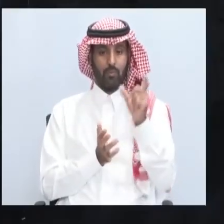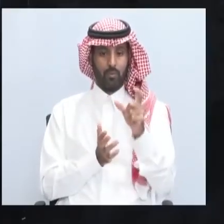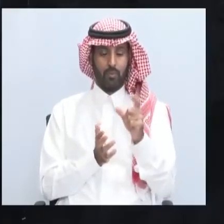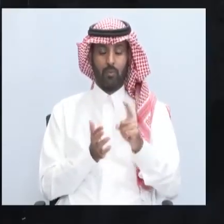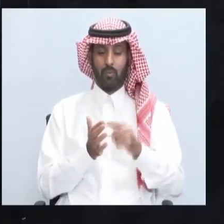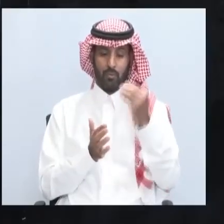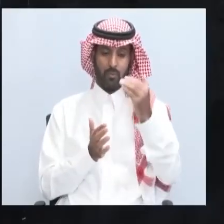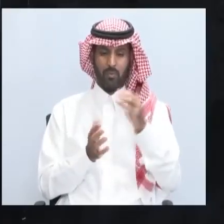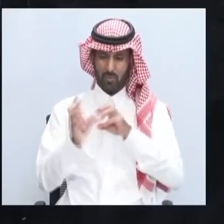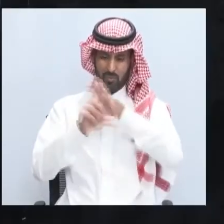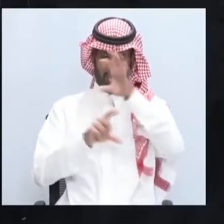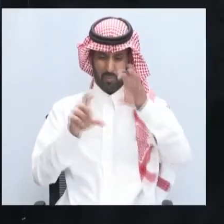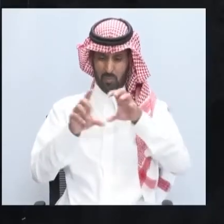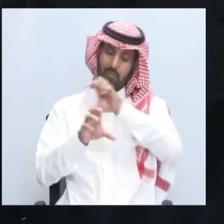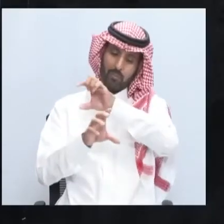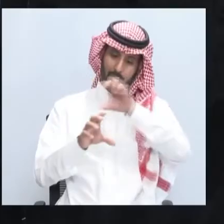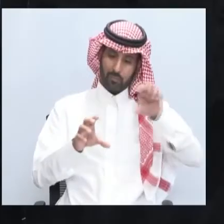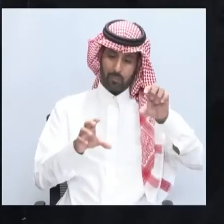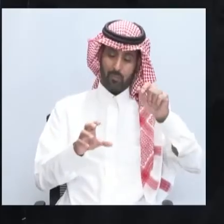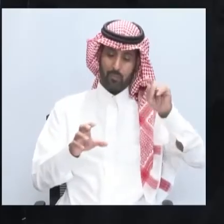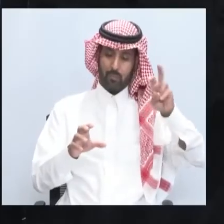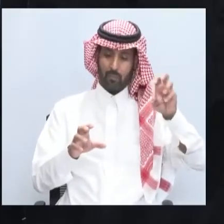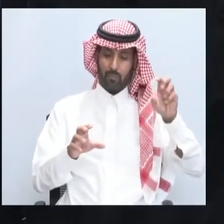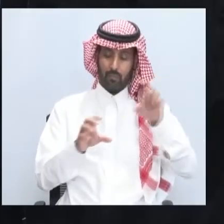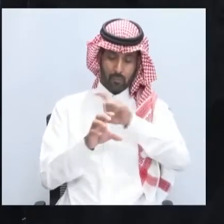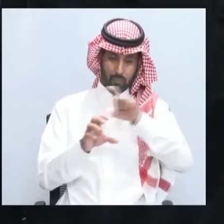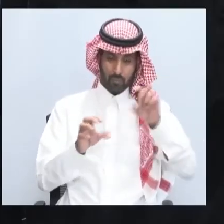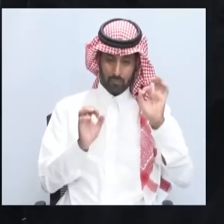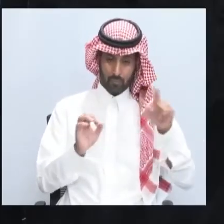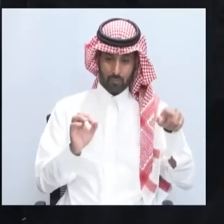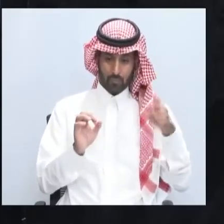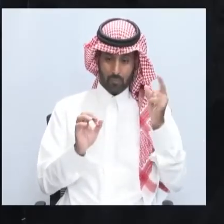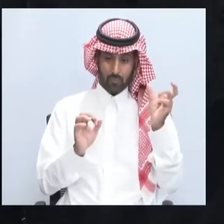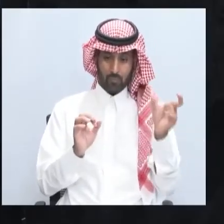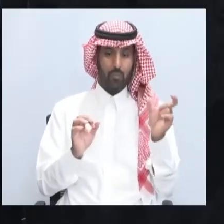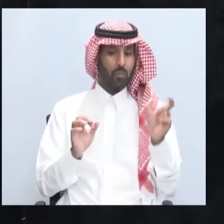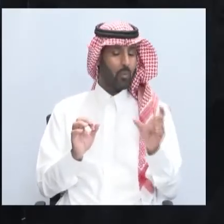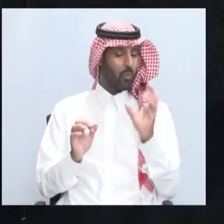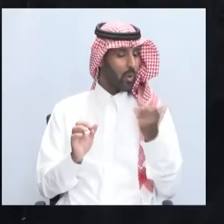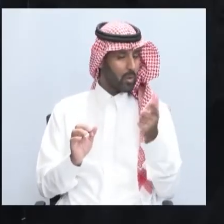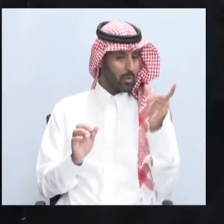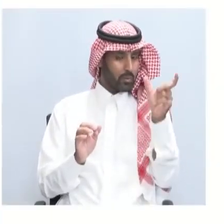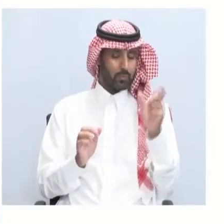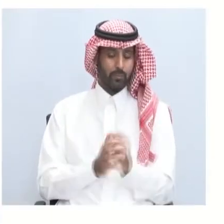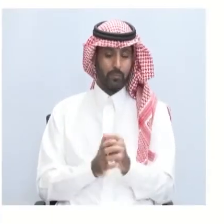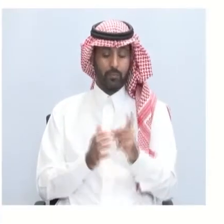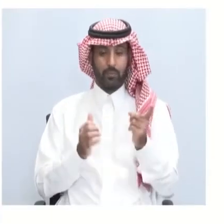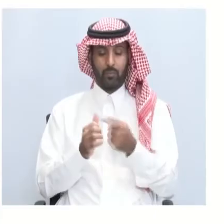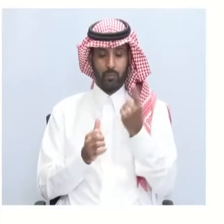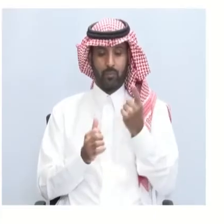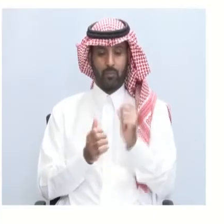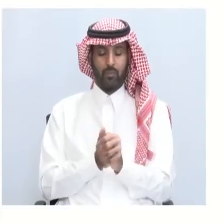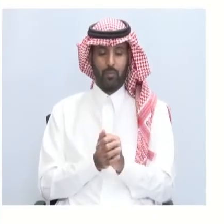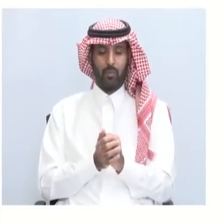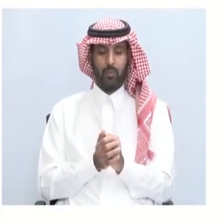the letters have been moved around, scrambled, and we have to figure out the correct word. The first one is already